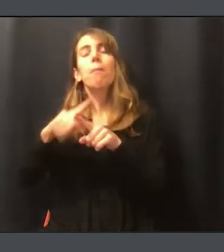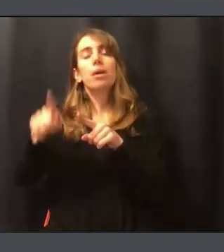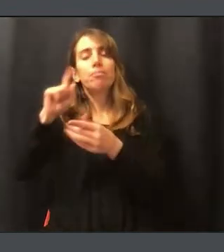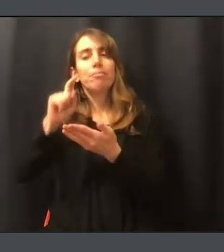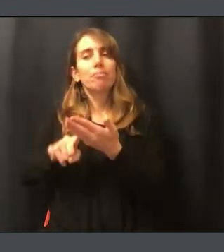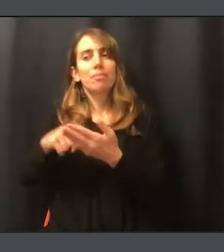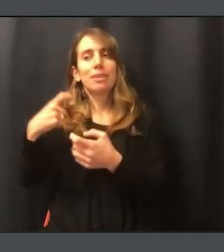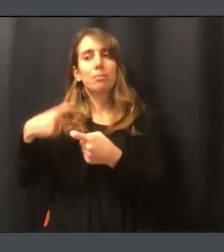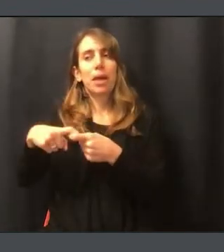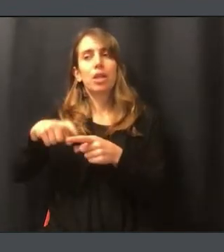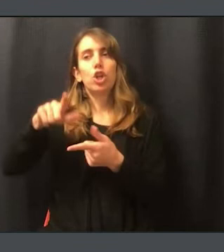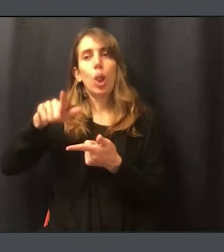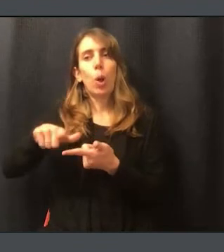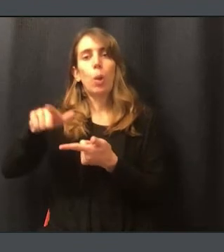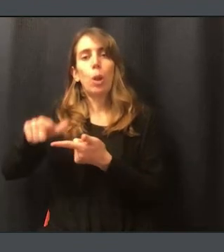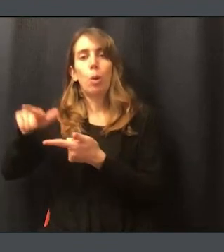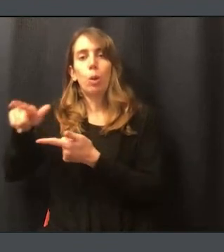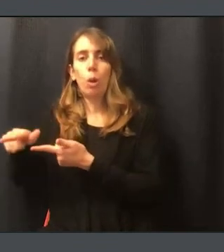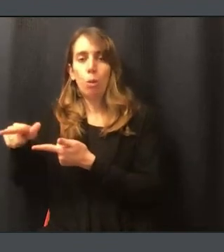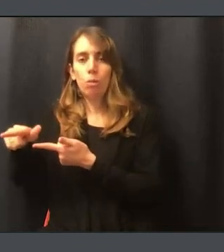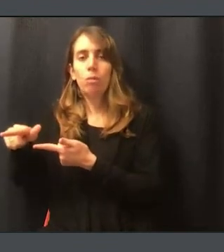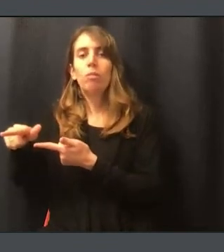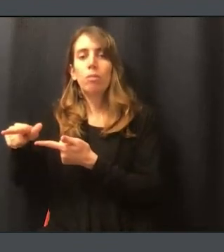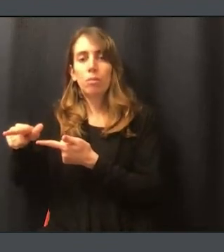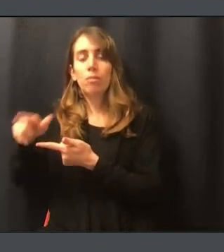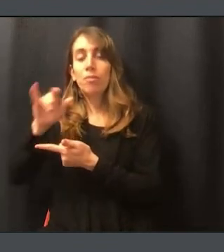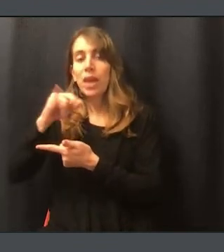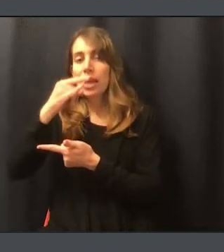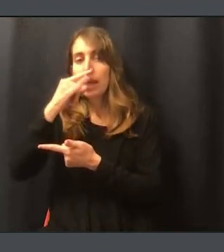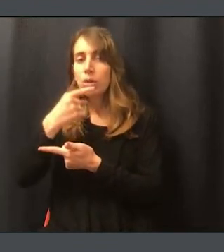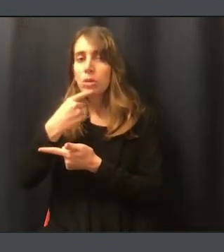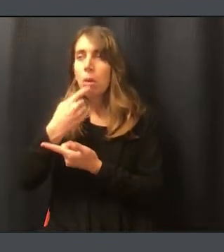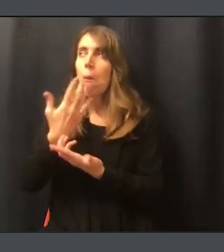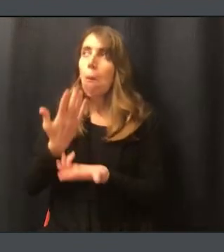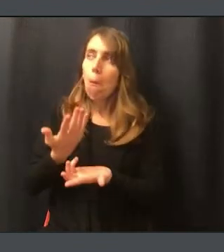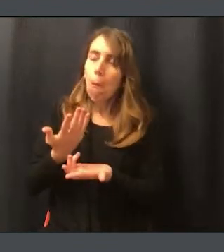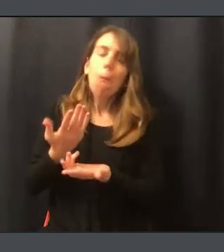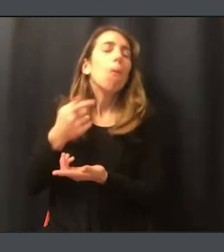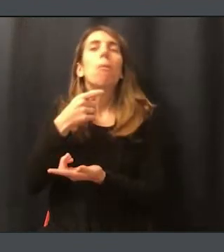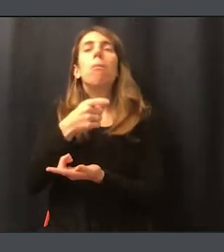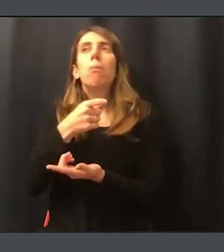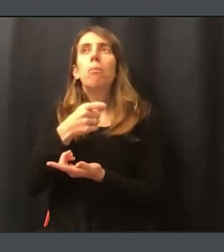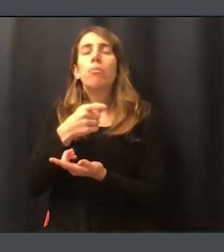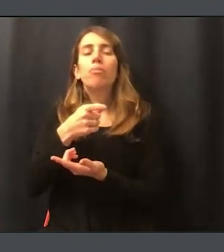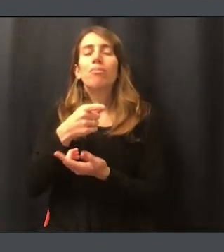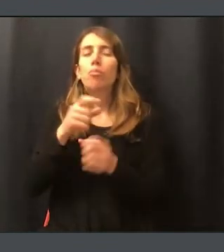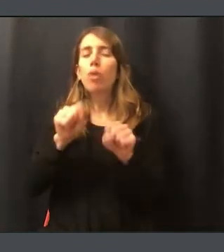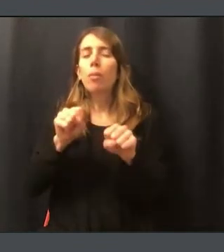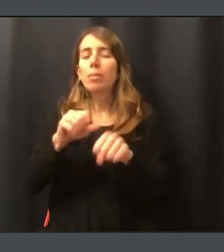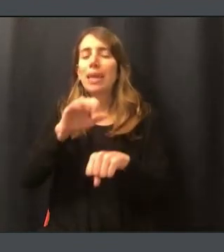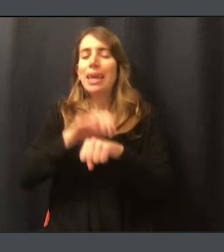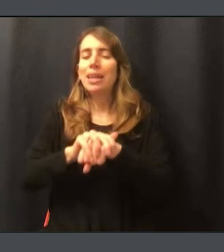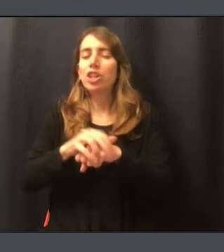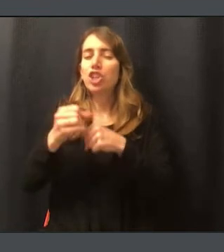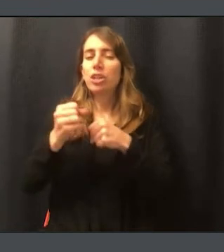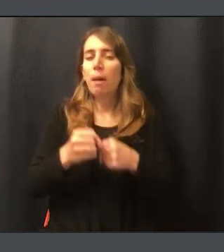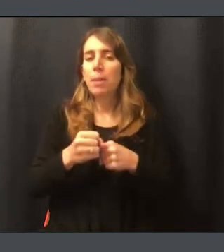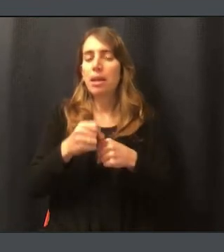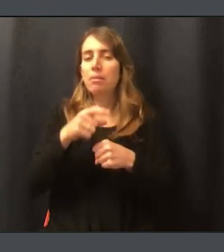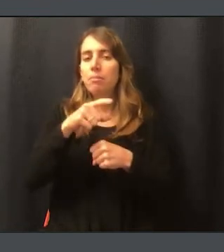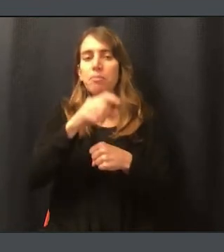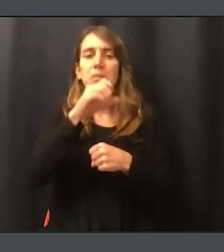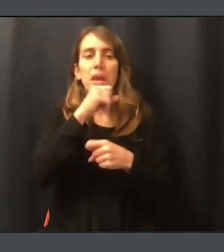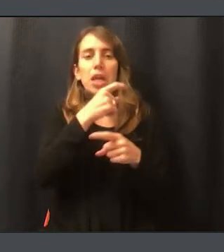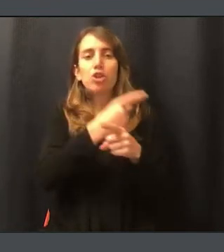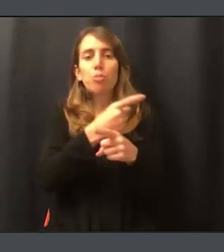is pretty low across everything, right? But this is a kid who you would say, okay, this is a probably English dominant kid, right? Who's age appropriate in